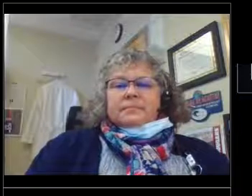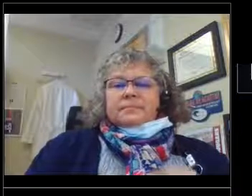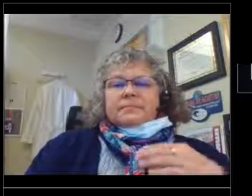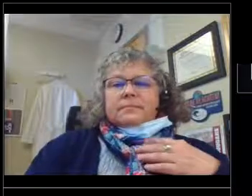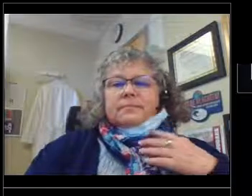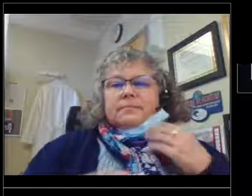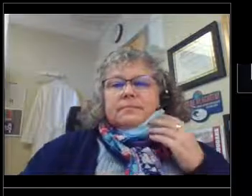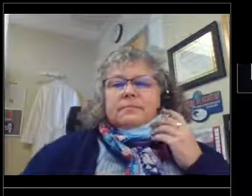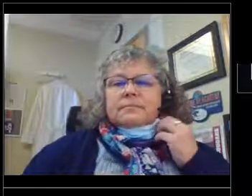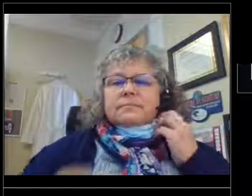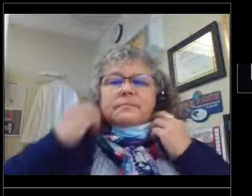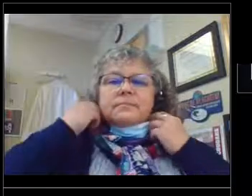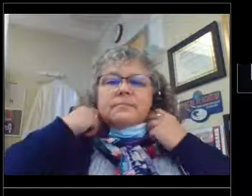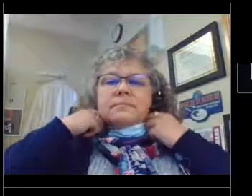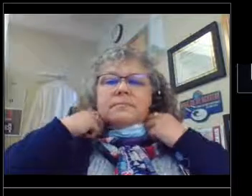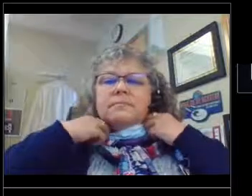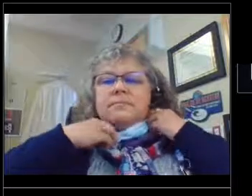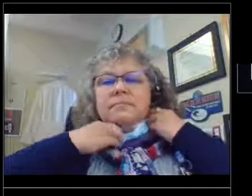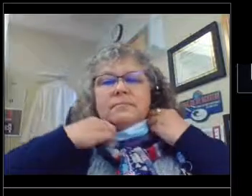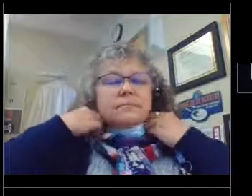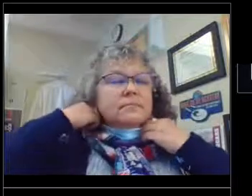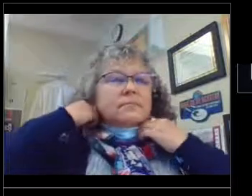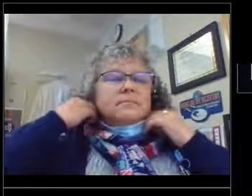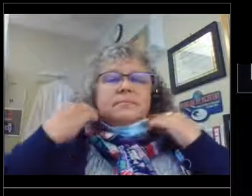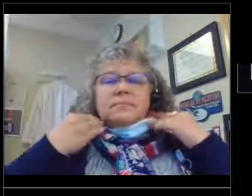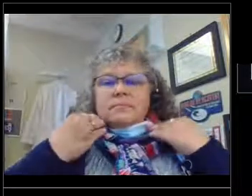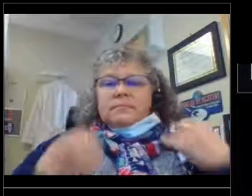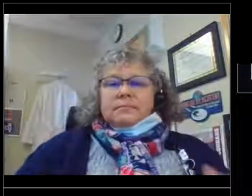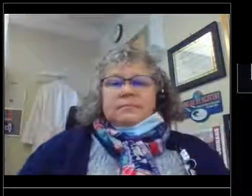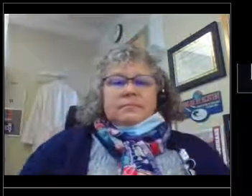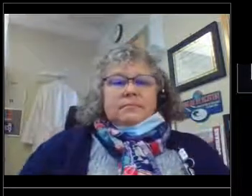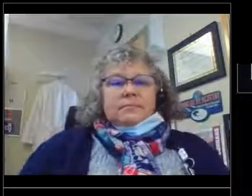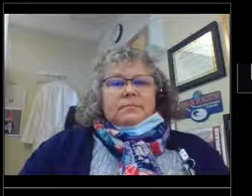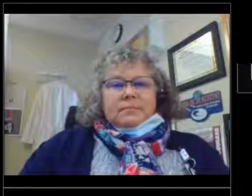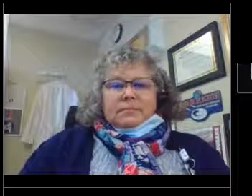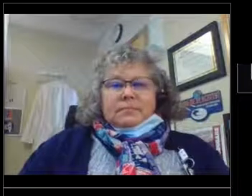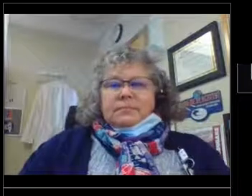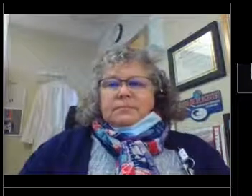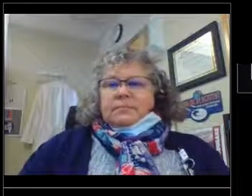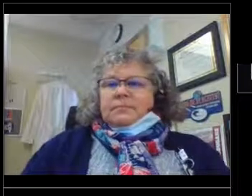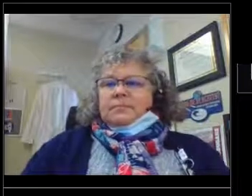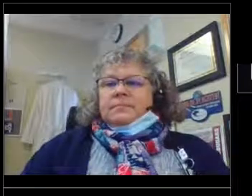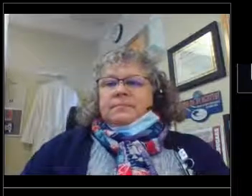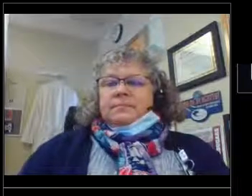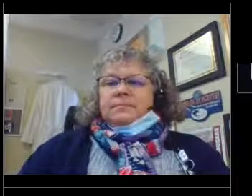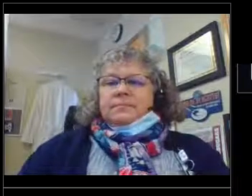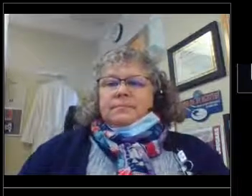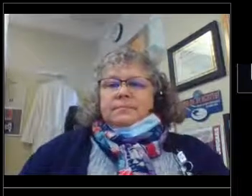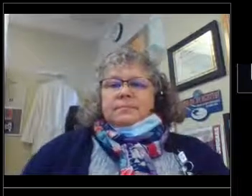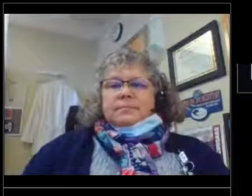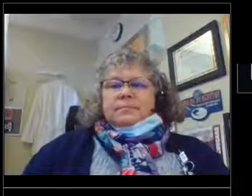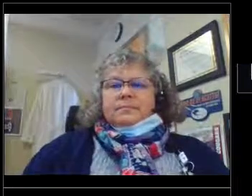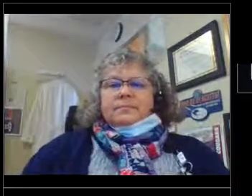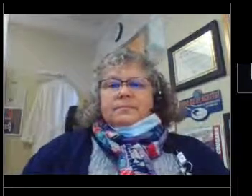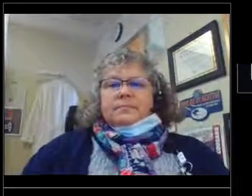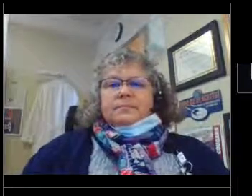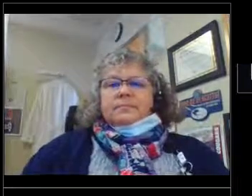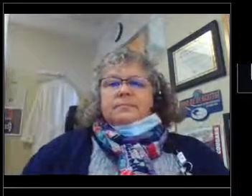from me, and then we're going to cover some common issues and concerns from the